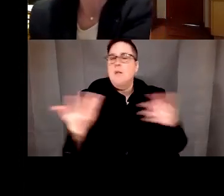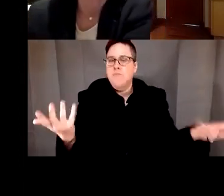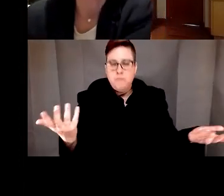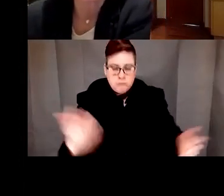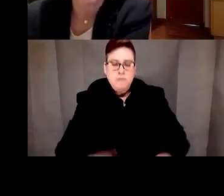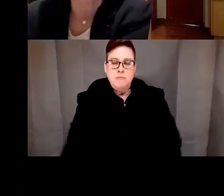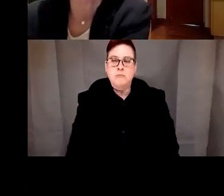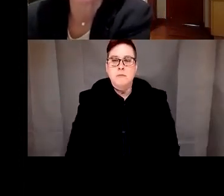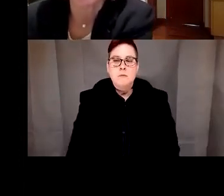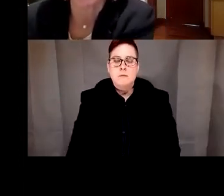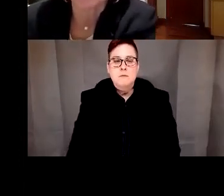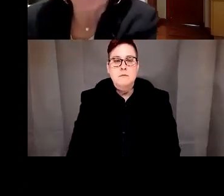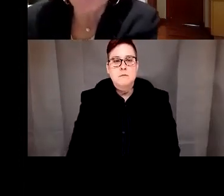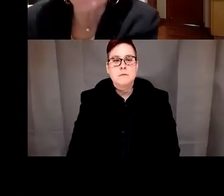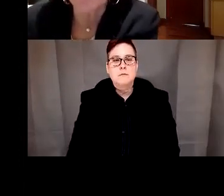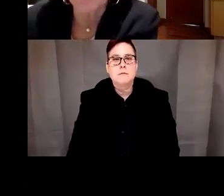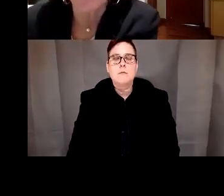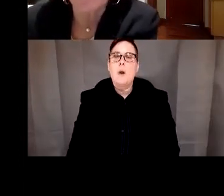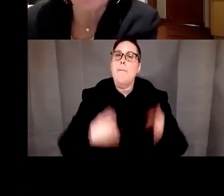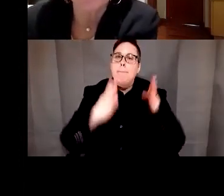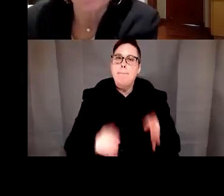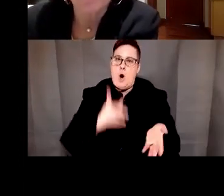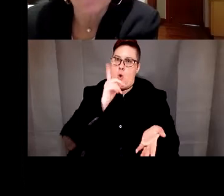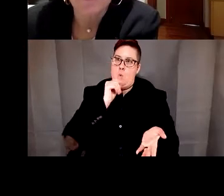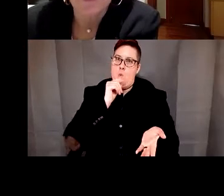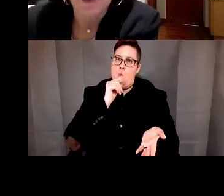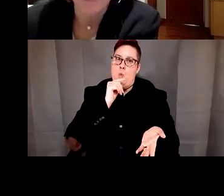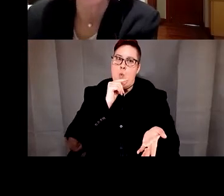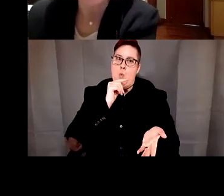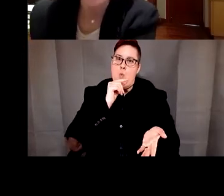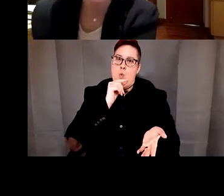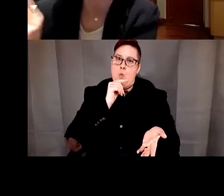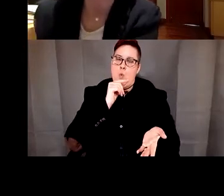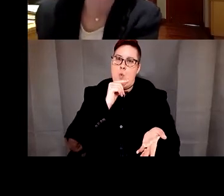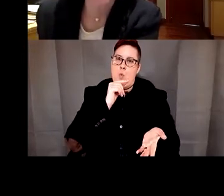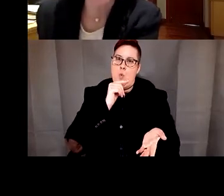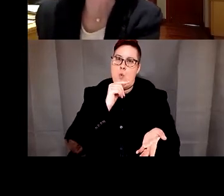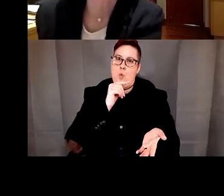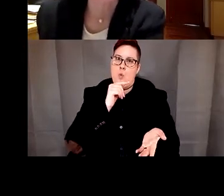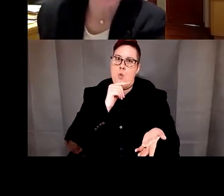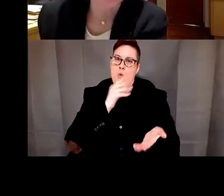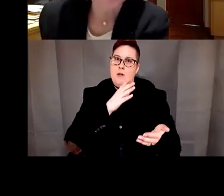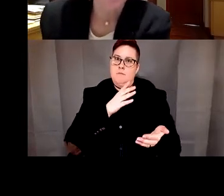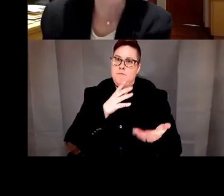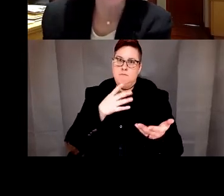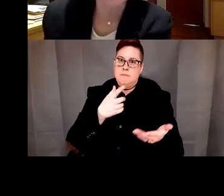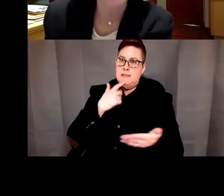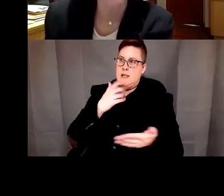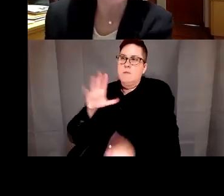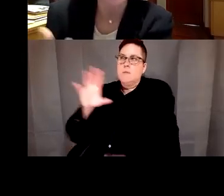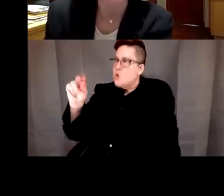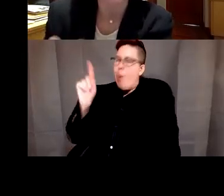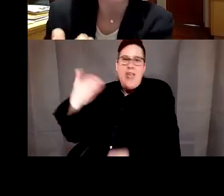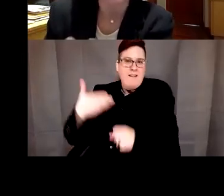you know, the person who's bringing the allegations will say, no, I was